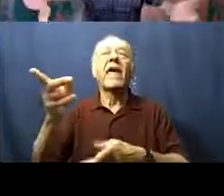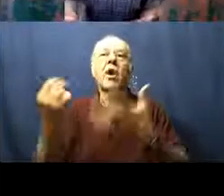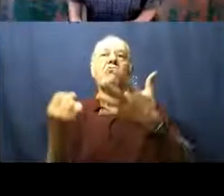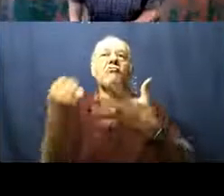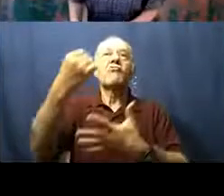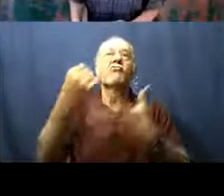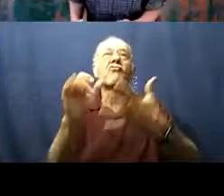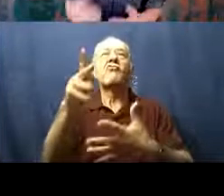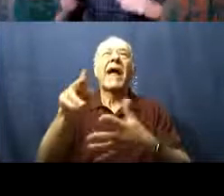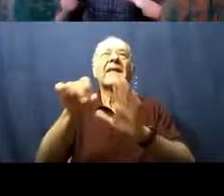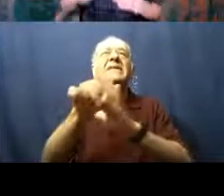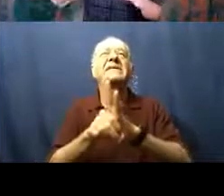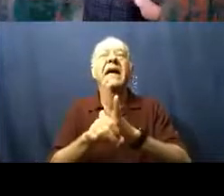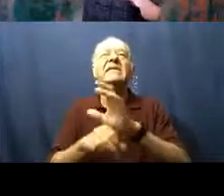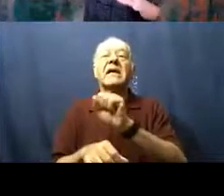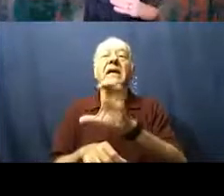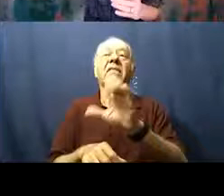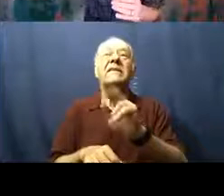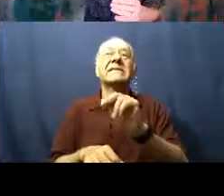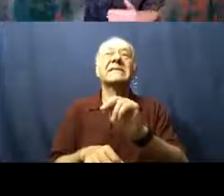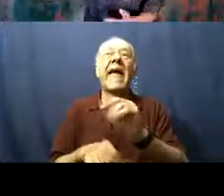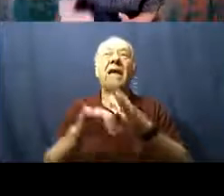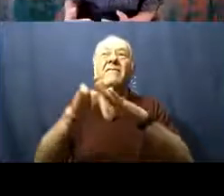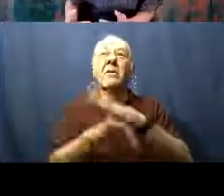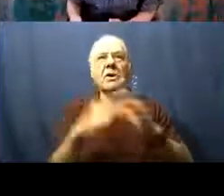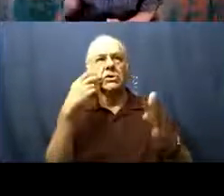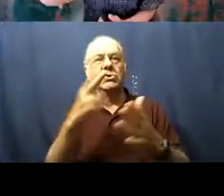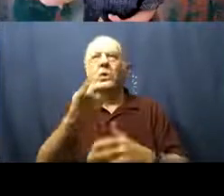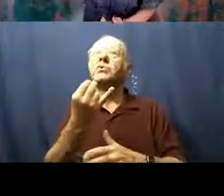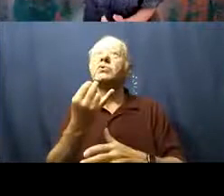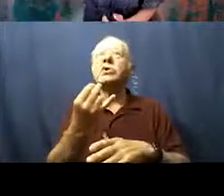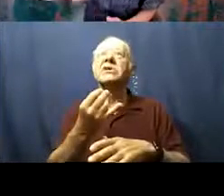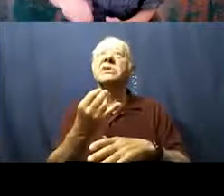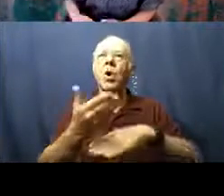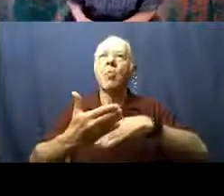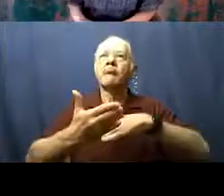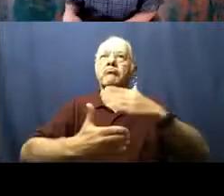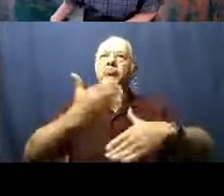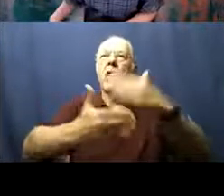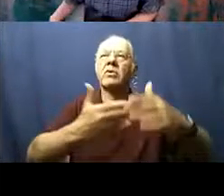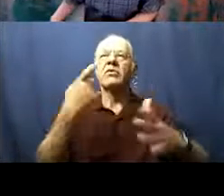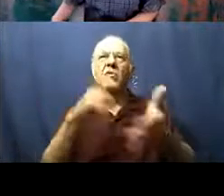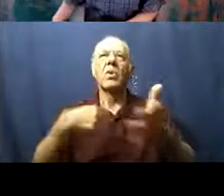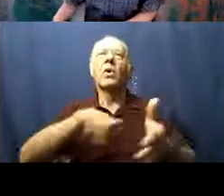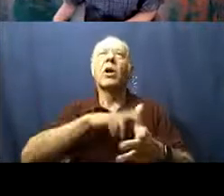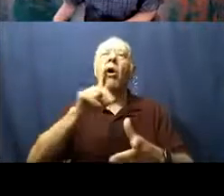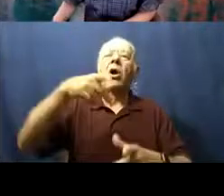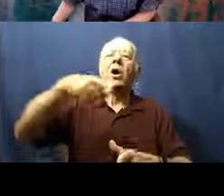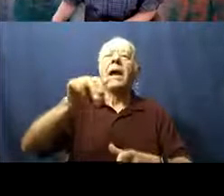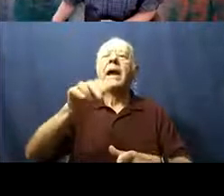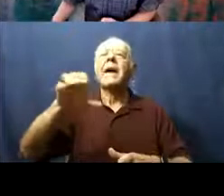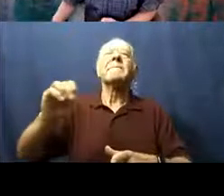states. And the SCAN Foundation saw our progress in the rankings and recognized us as a pace setter. So